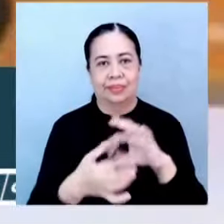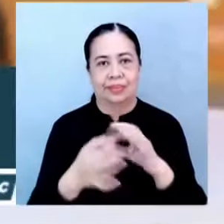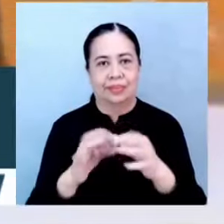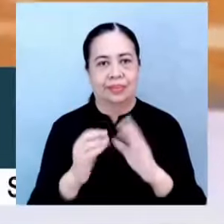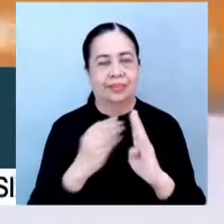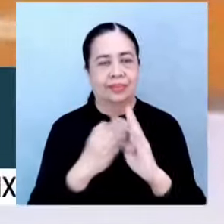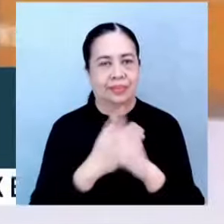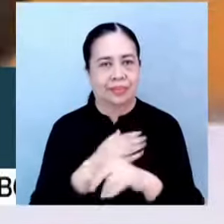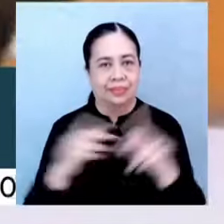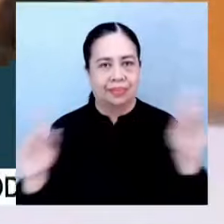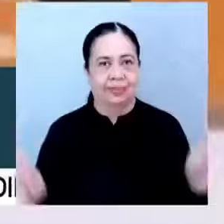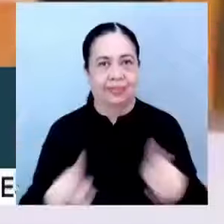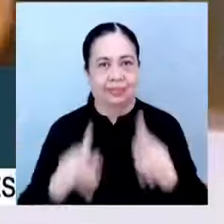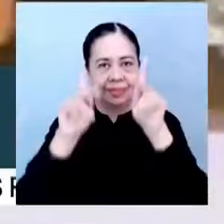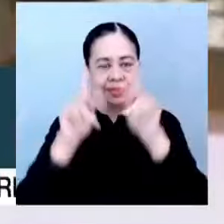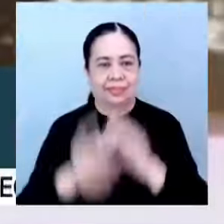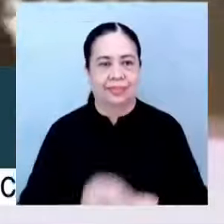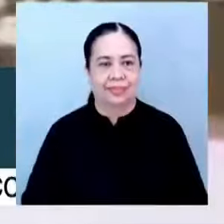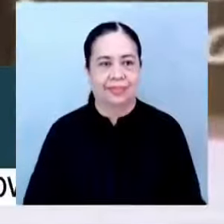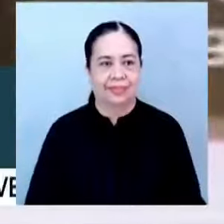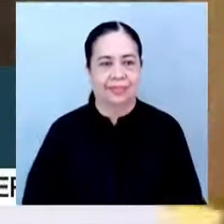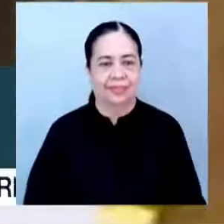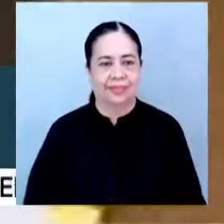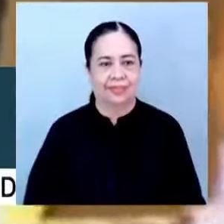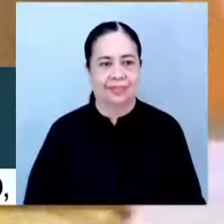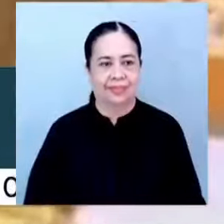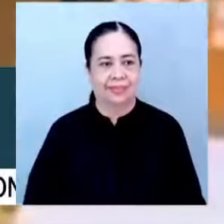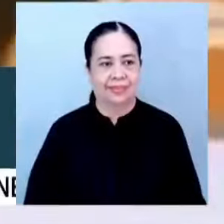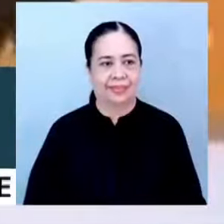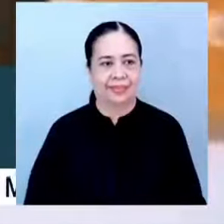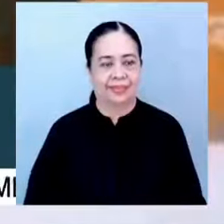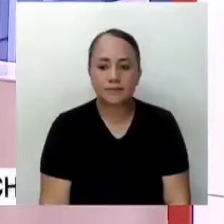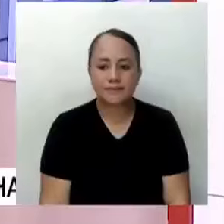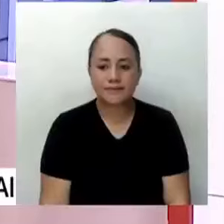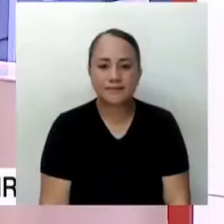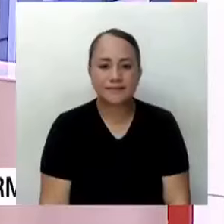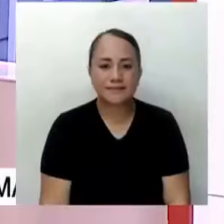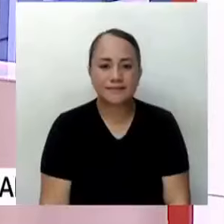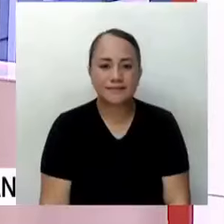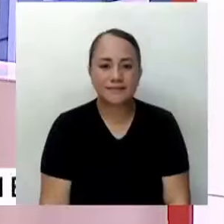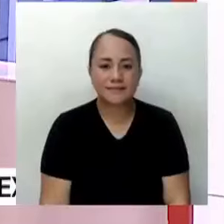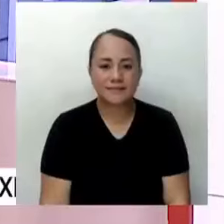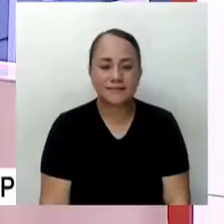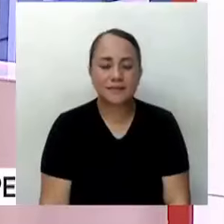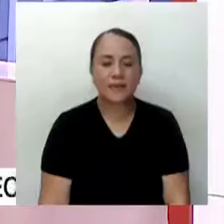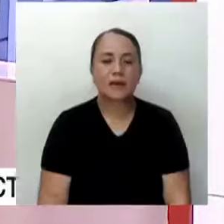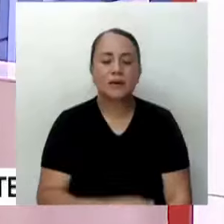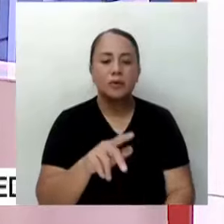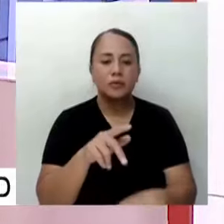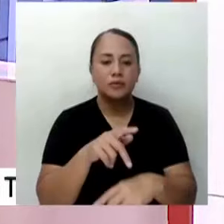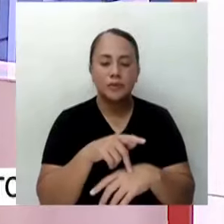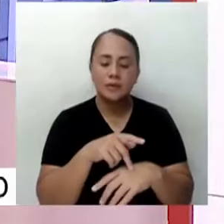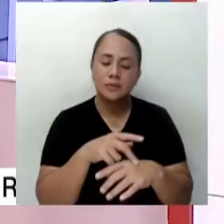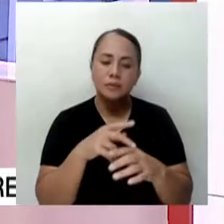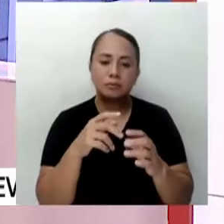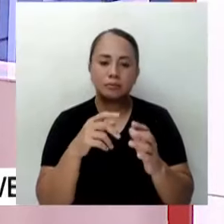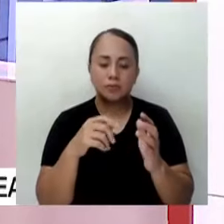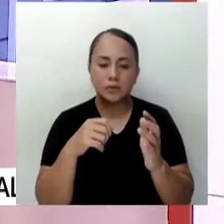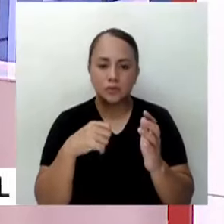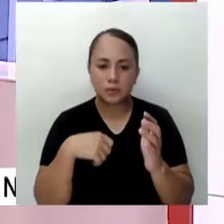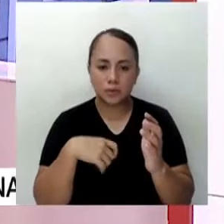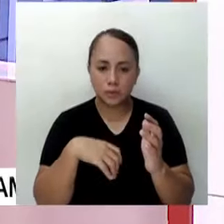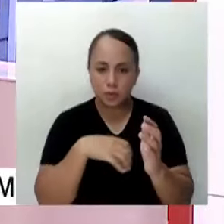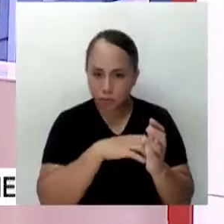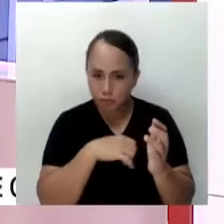to Paris. Jack Batallones, ABS-CBN News. A Philippine lawmaker dispels fears about the use of